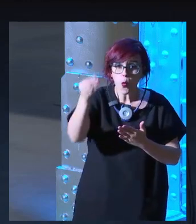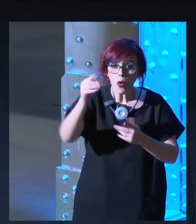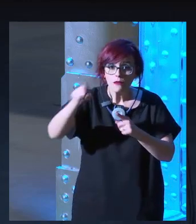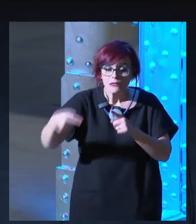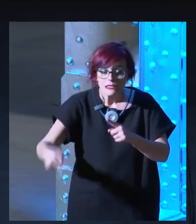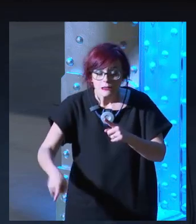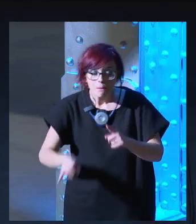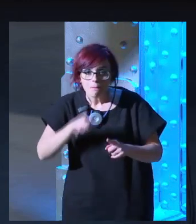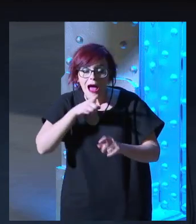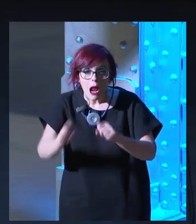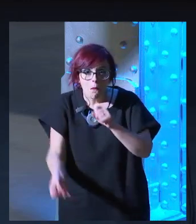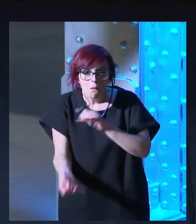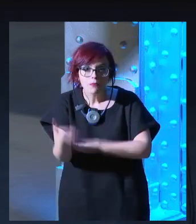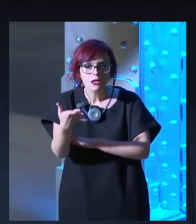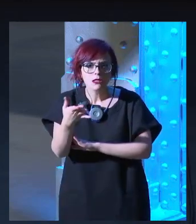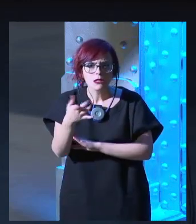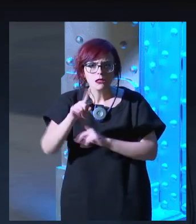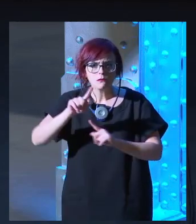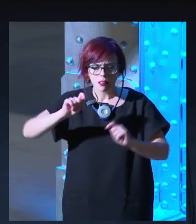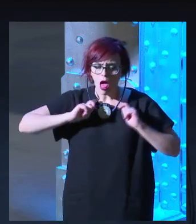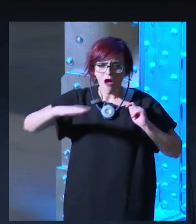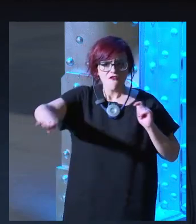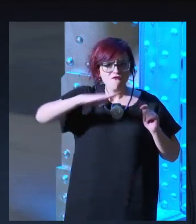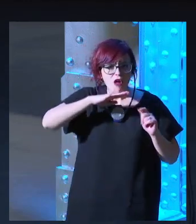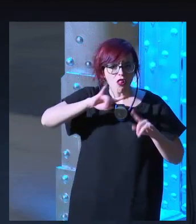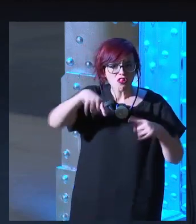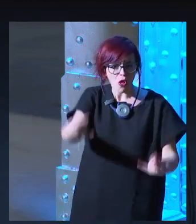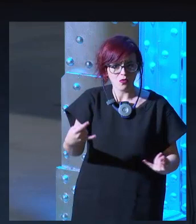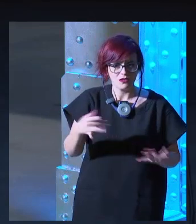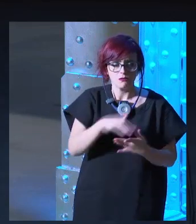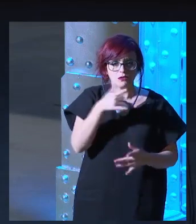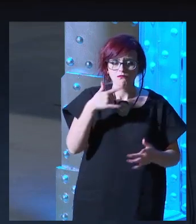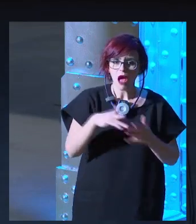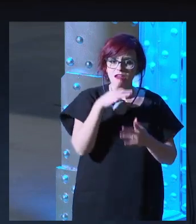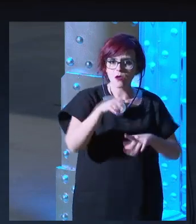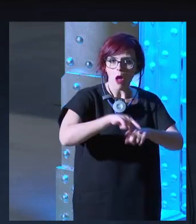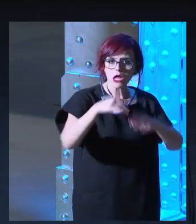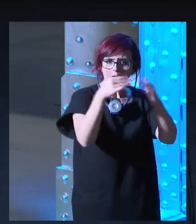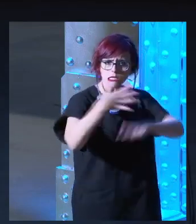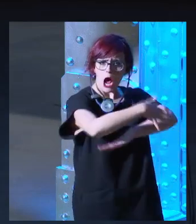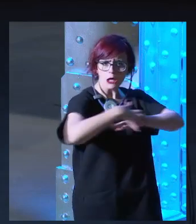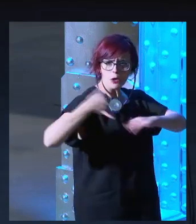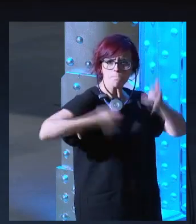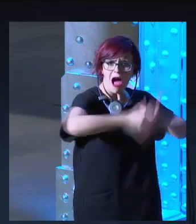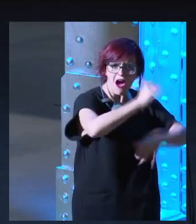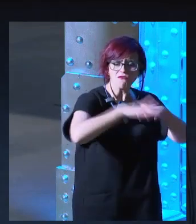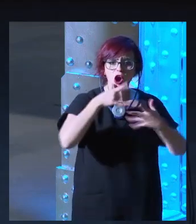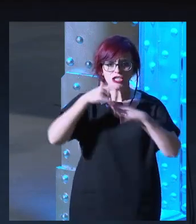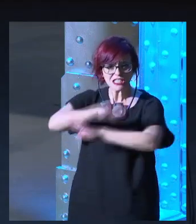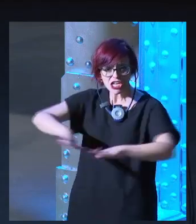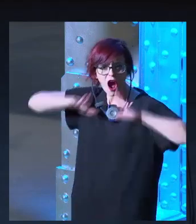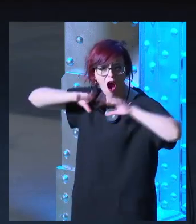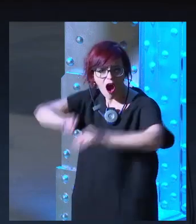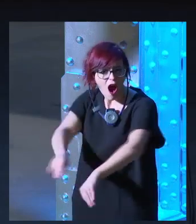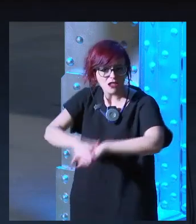to get angry. And that's when you go home and kick the cat, and shout at the kids. And it's something that we have to